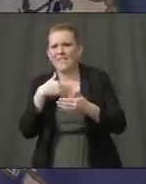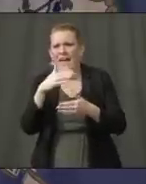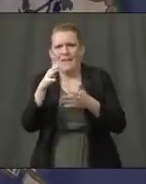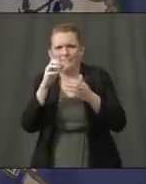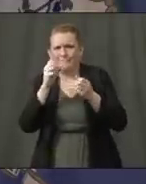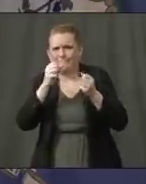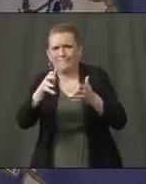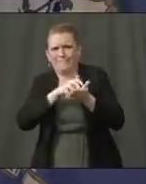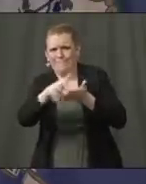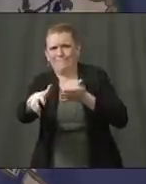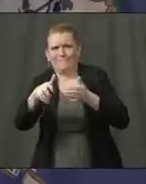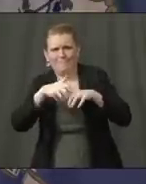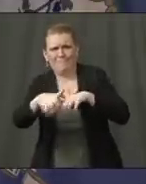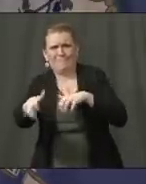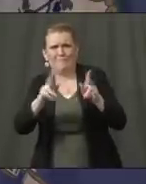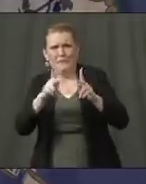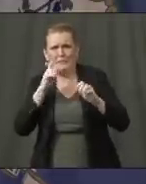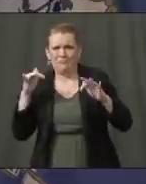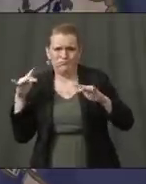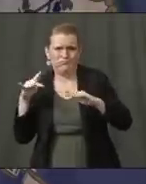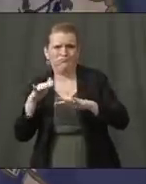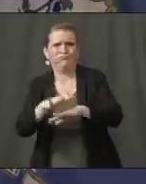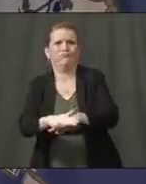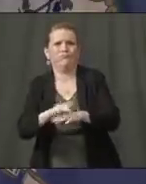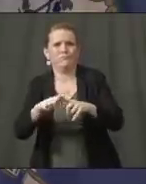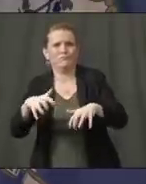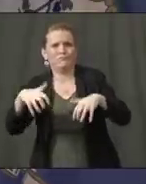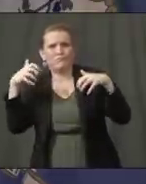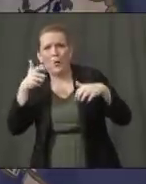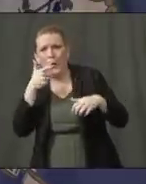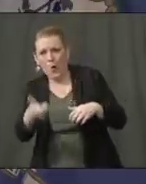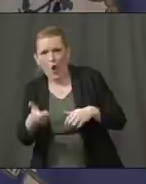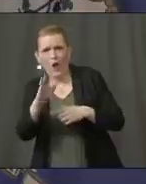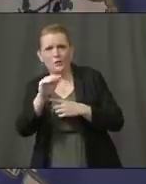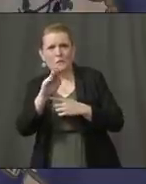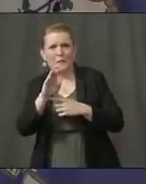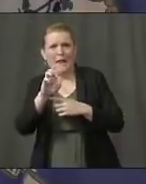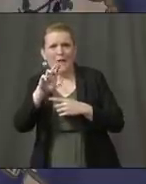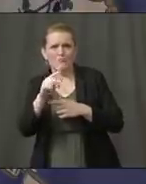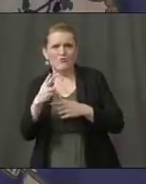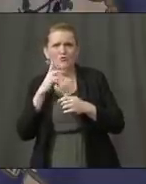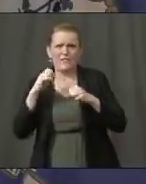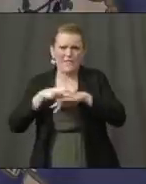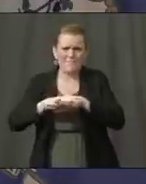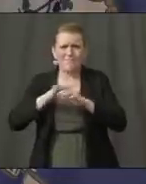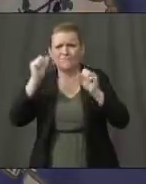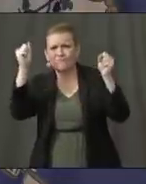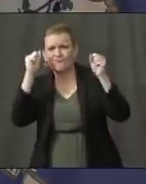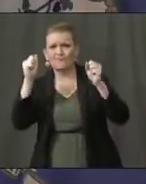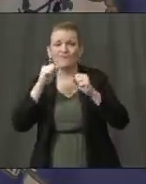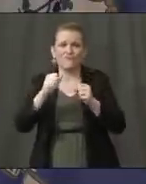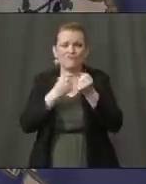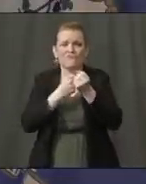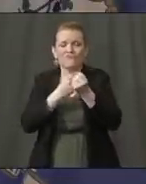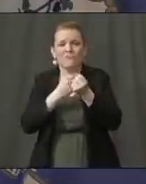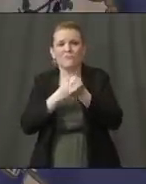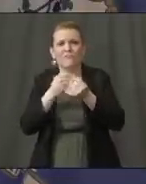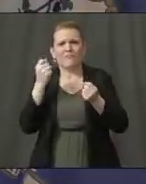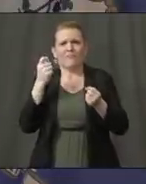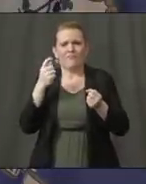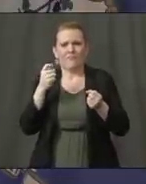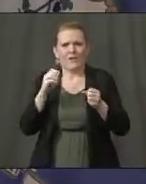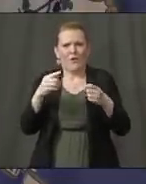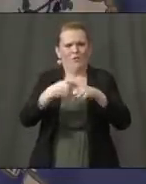in this game. And as you can imagine, the stay safe, stay at home